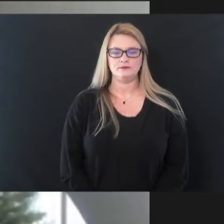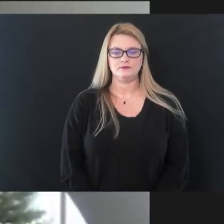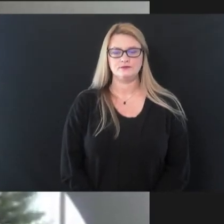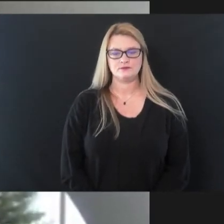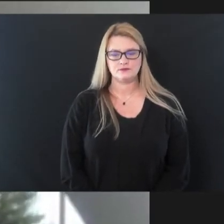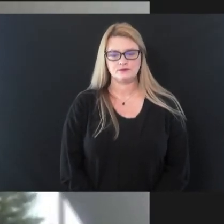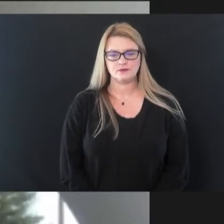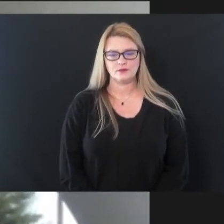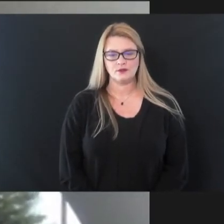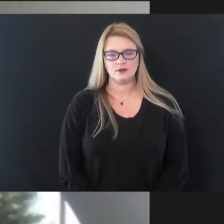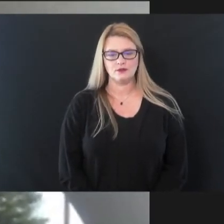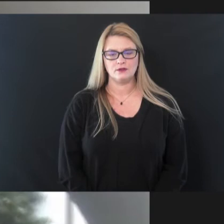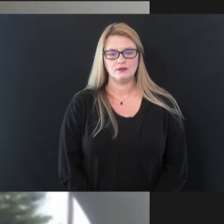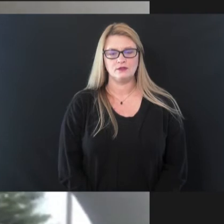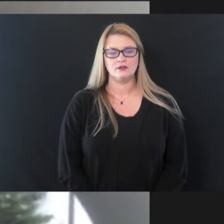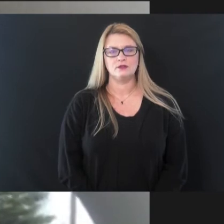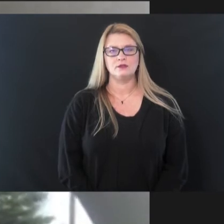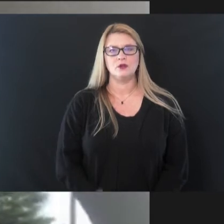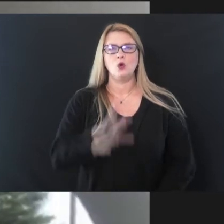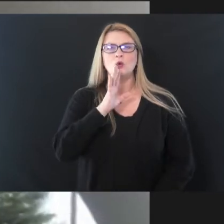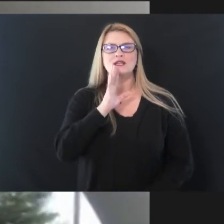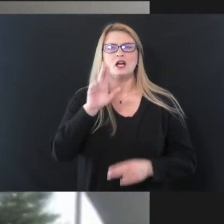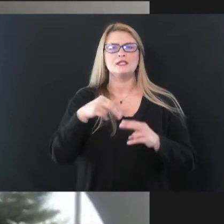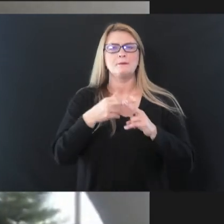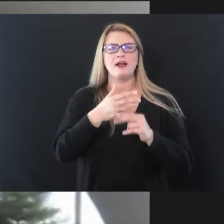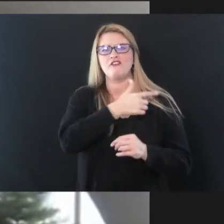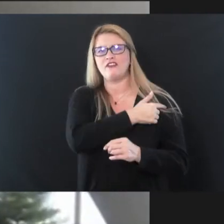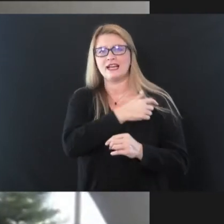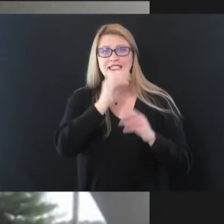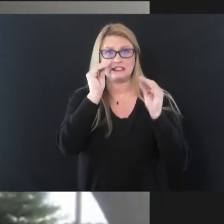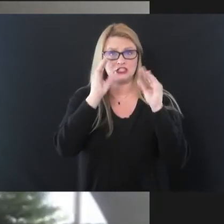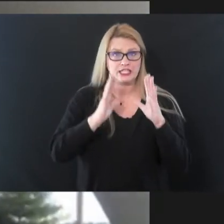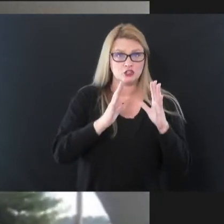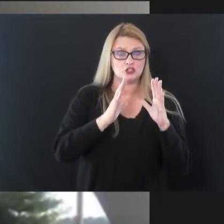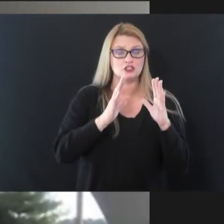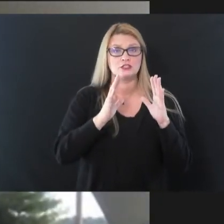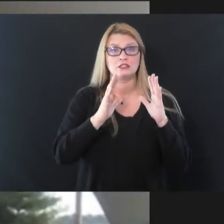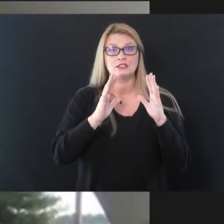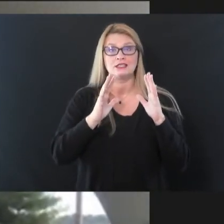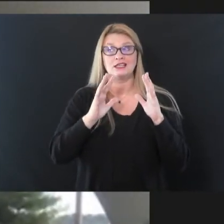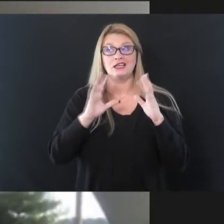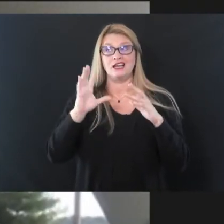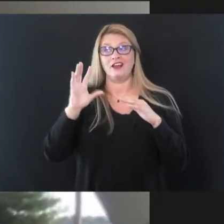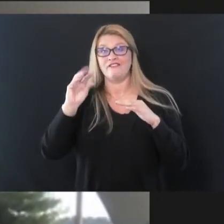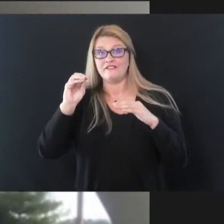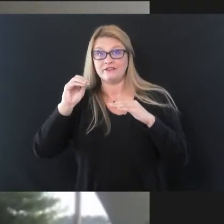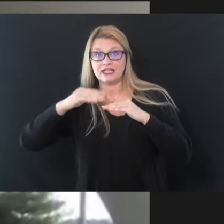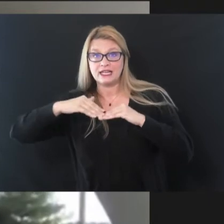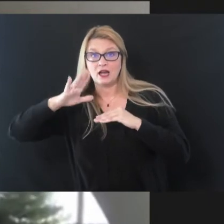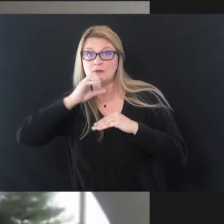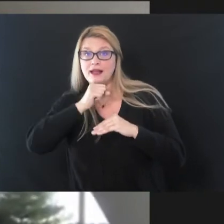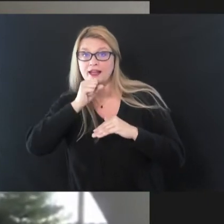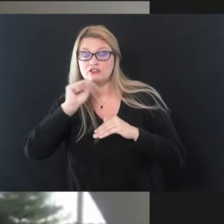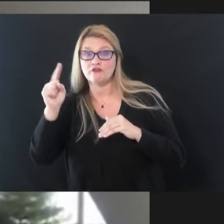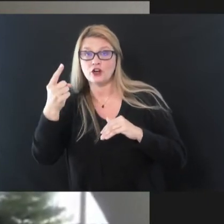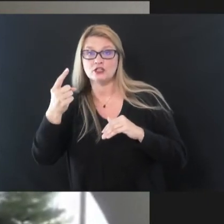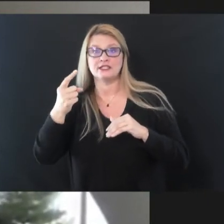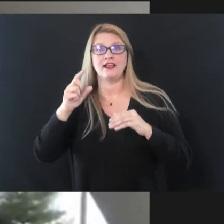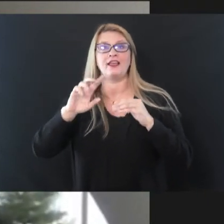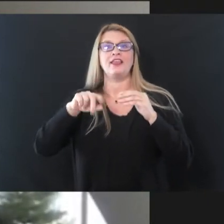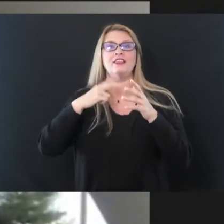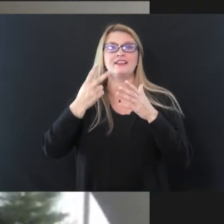3 here. Governor, you talked about vaccinations of teachers and how you did 50 plus first, then we'll start focusing on people